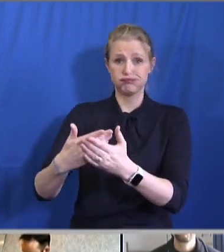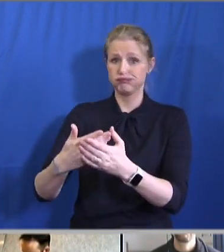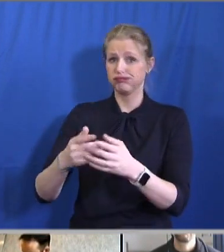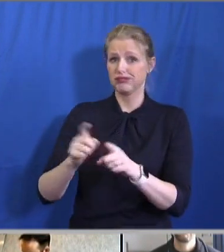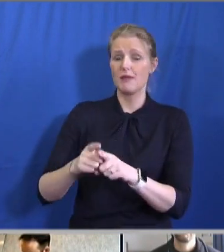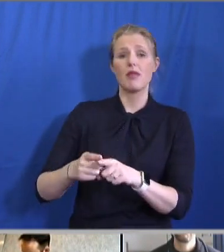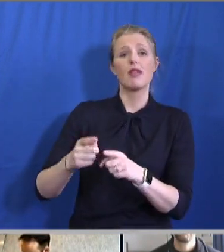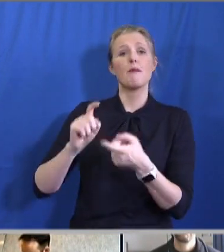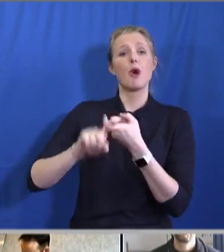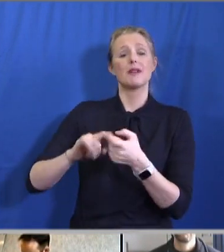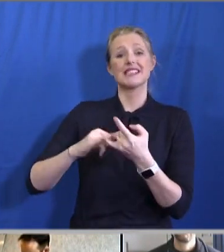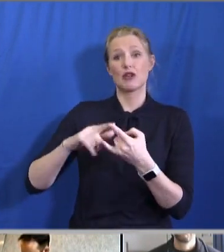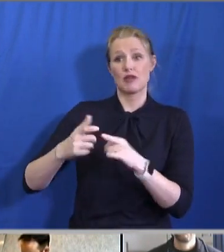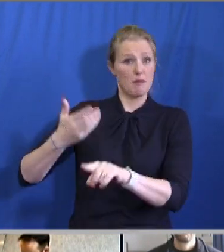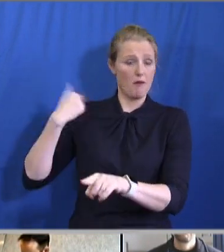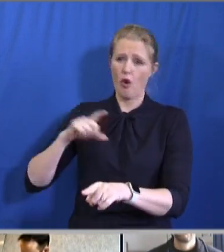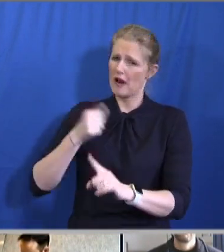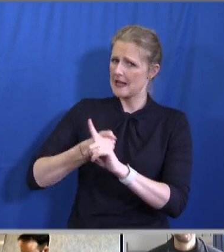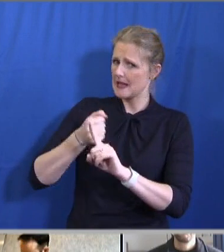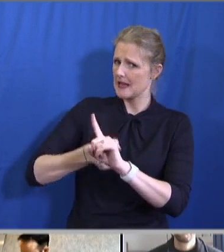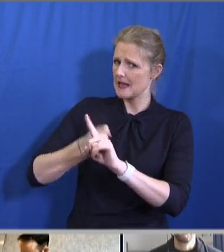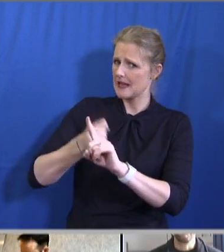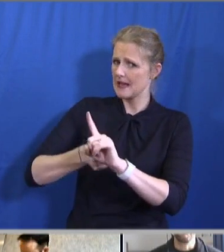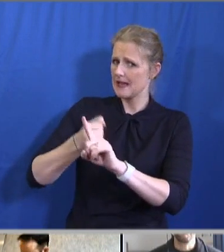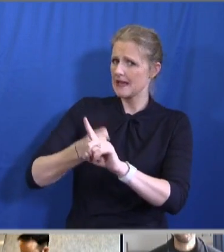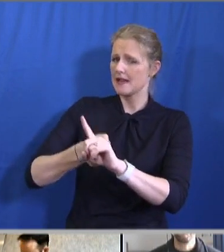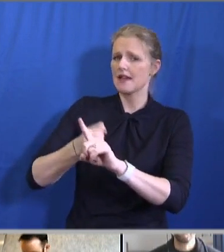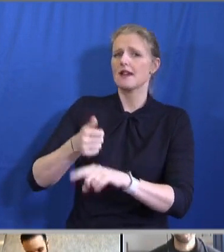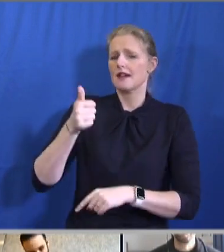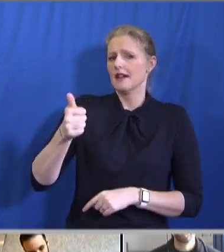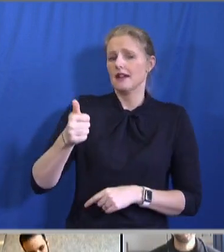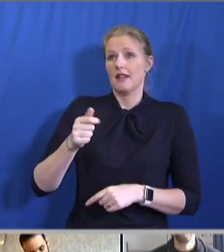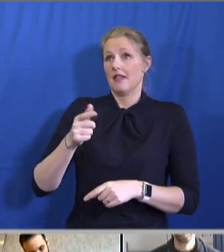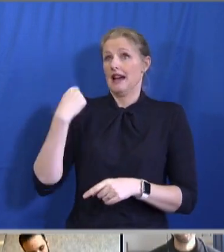Permanent Secretary prior to the restoration of the executive back in